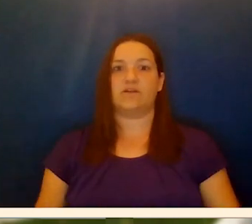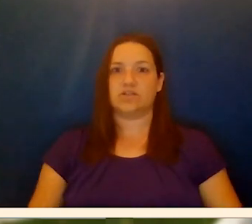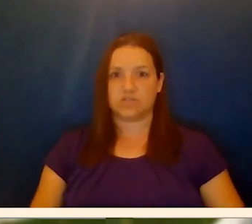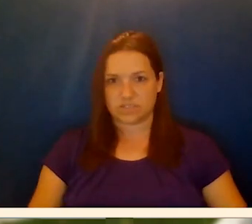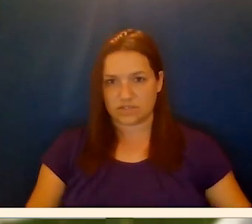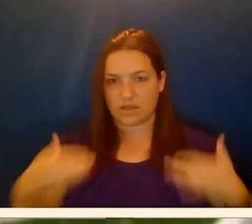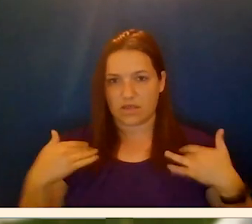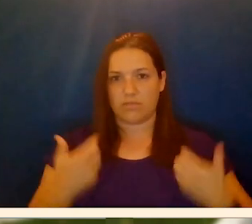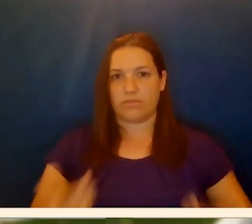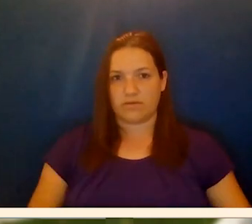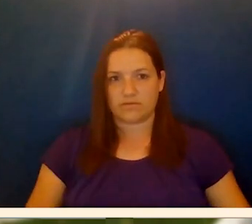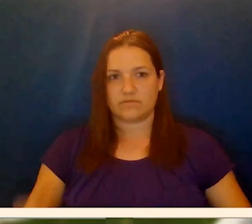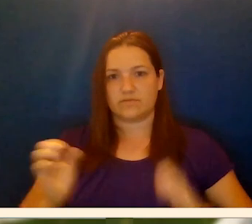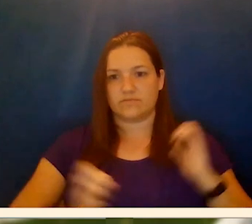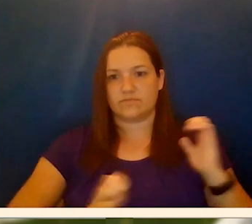emotionally, physically,